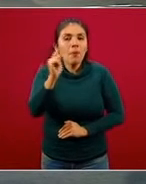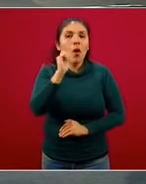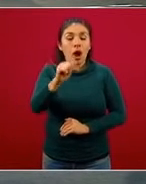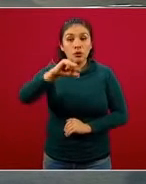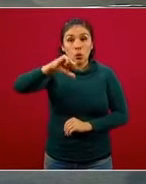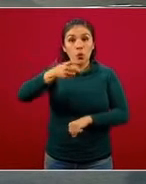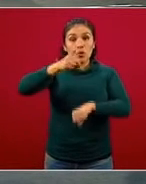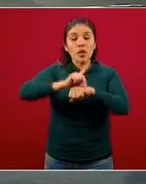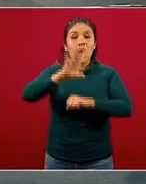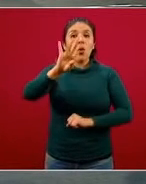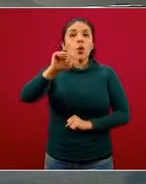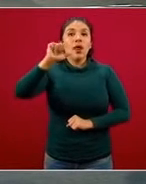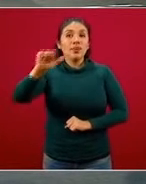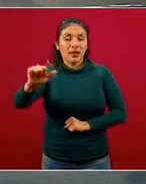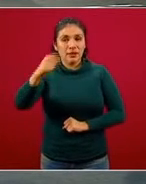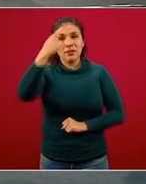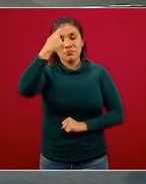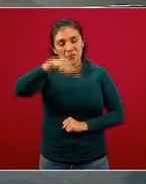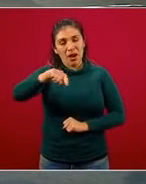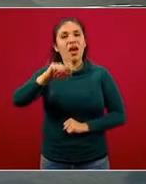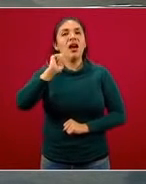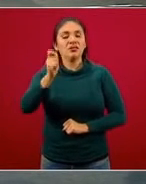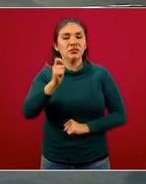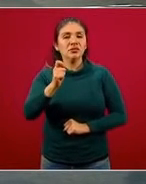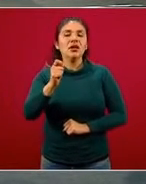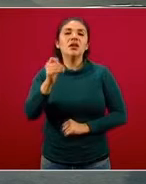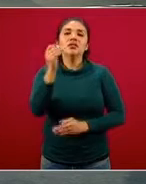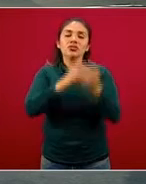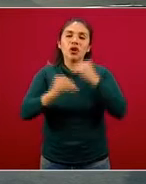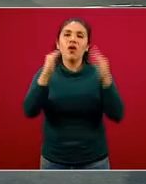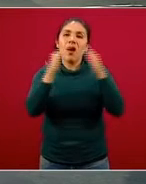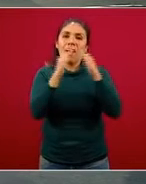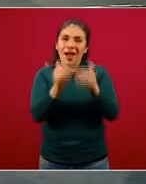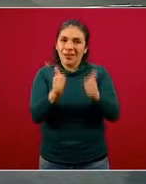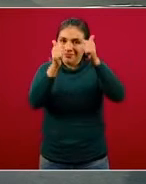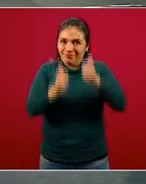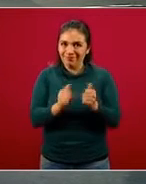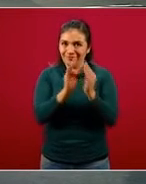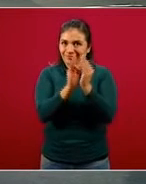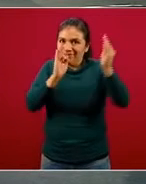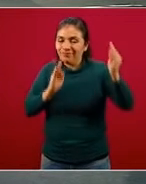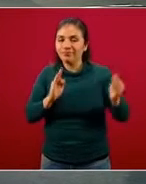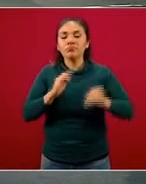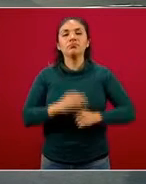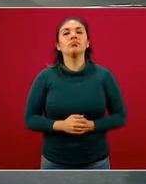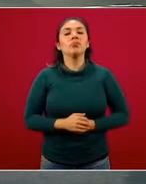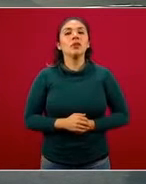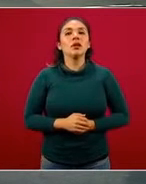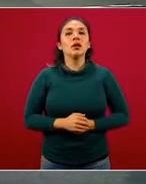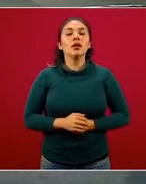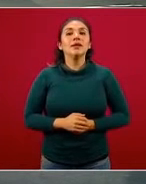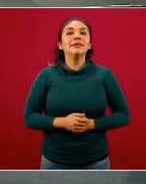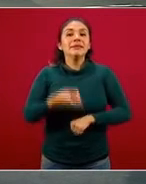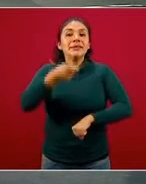at the calendar. We are at day 46 of the National Safe Distance campaign.